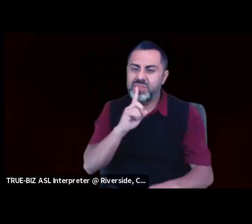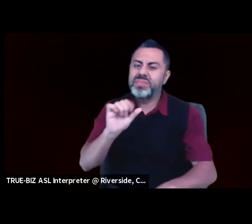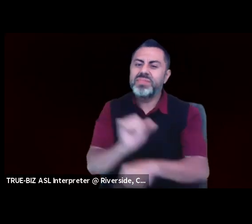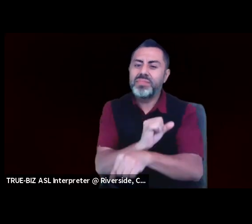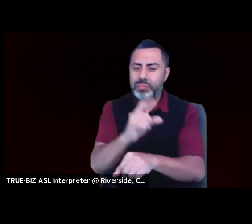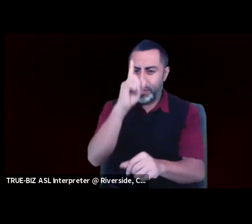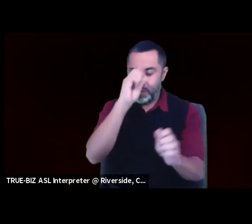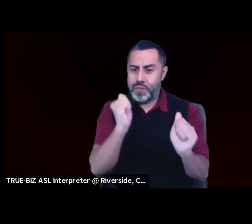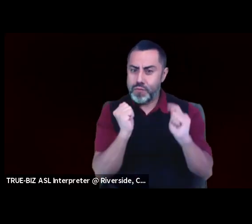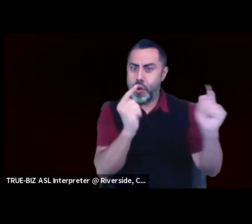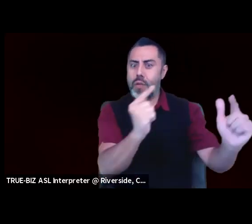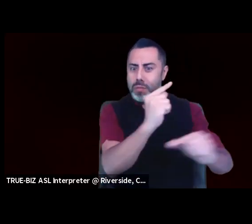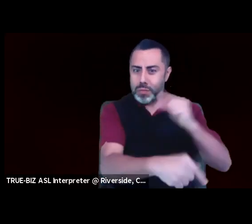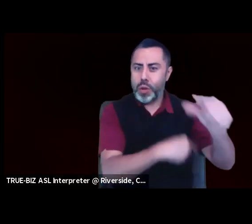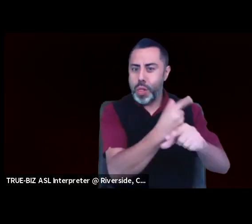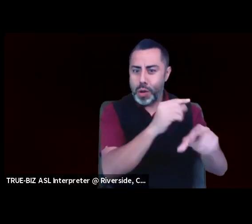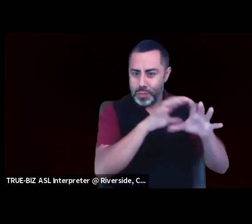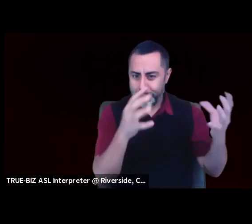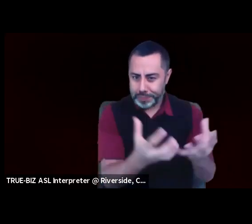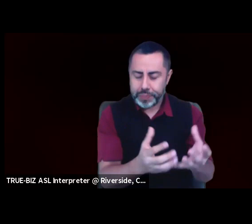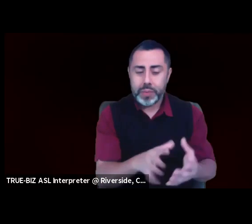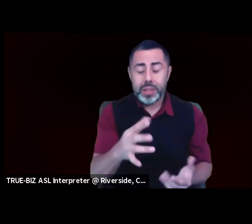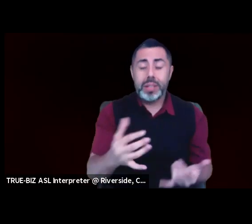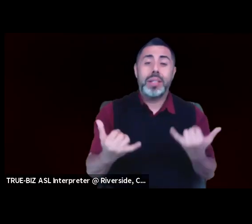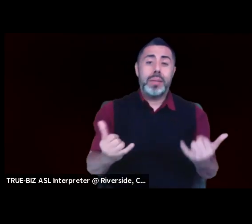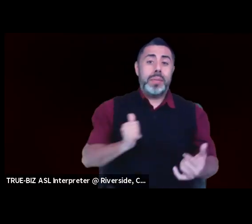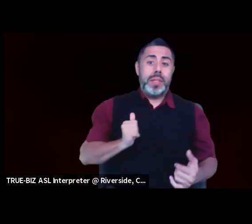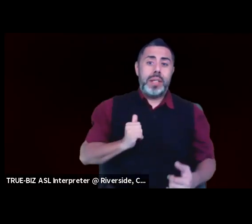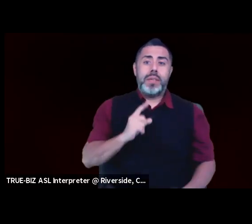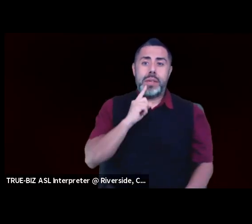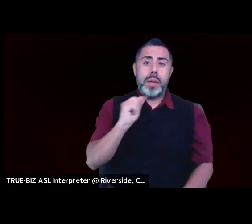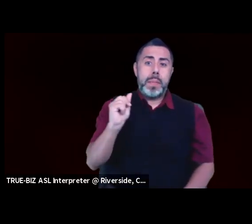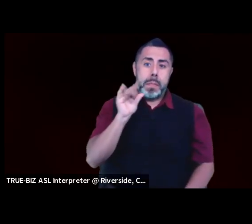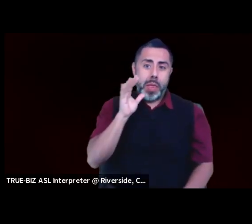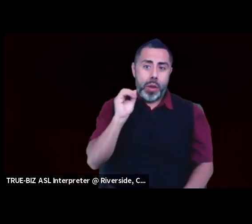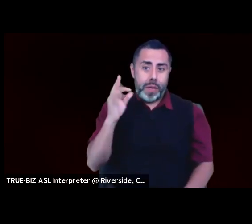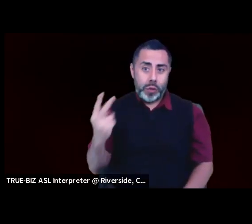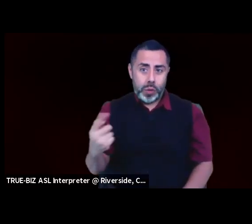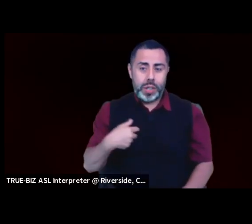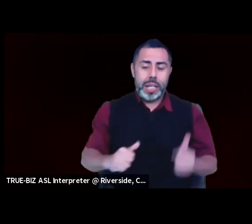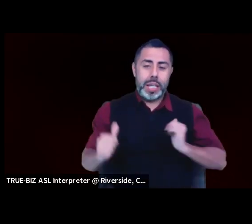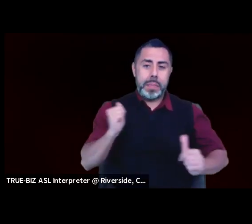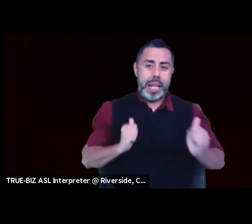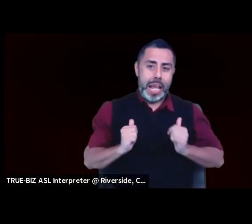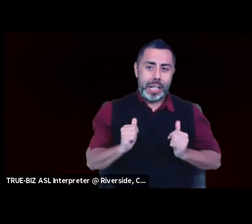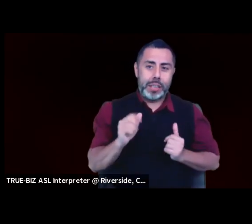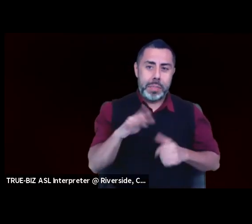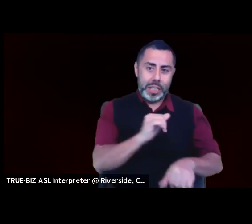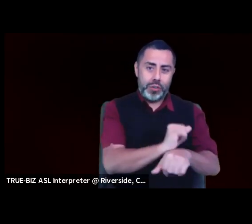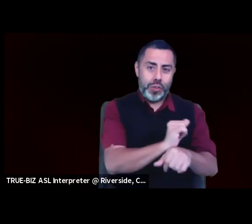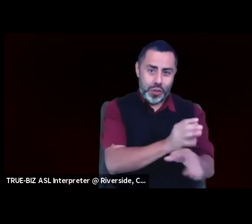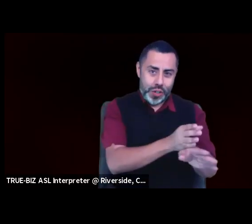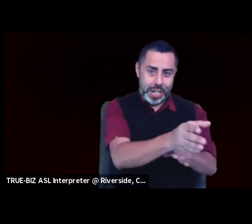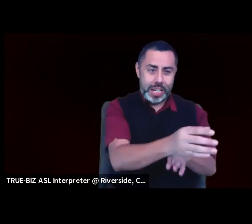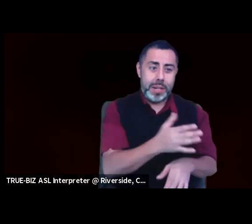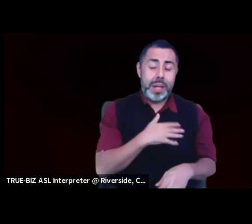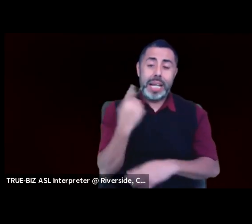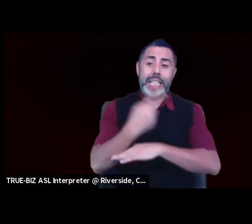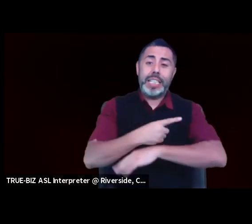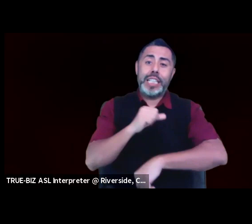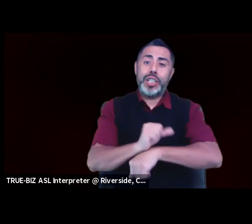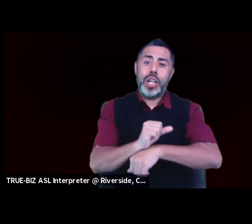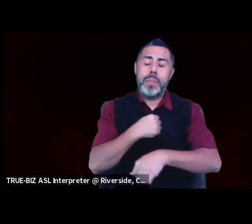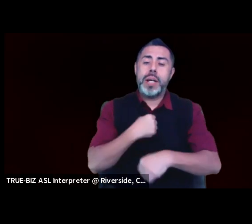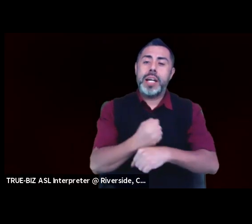am an artist. I'm a mother of two, an actor by trade, and my day job is actually digital content creation and